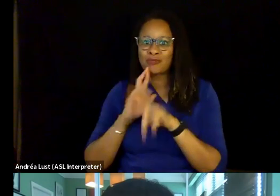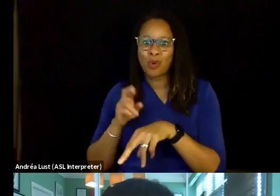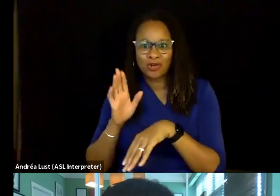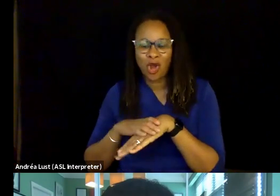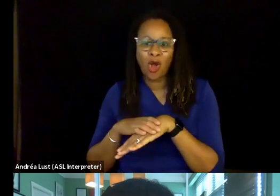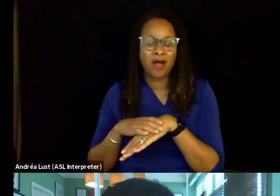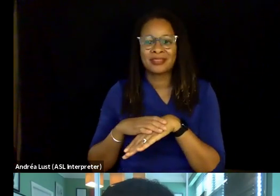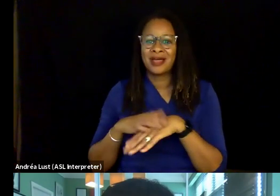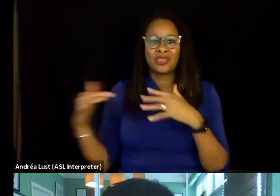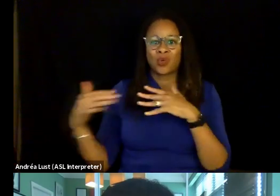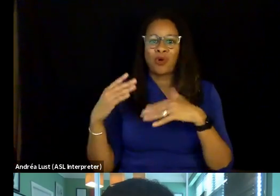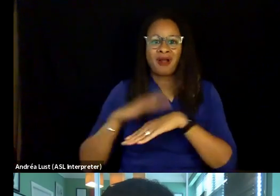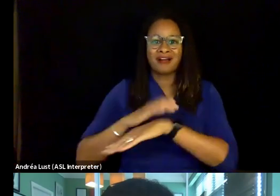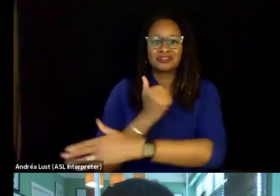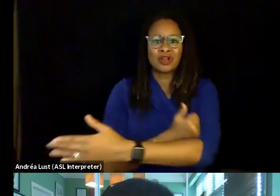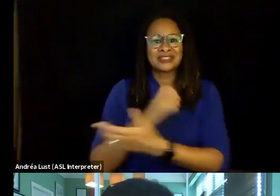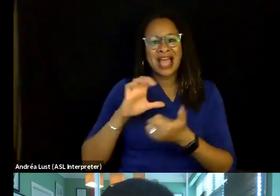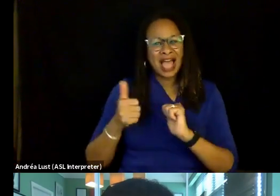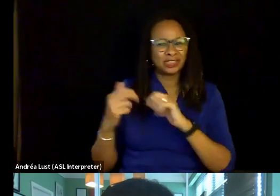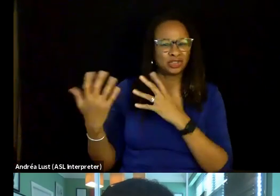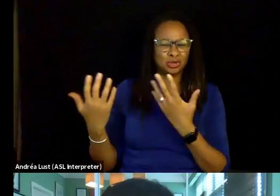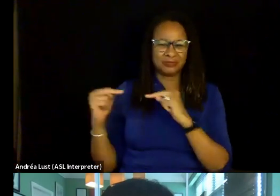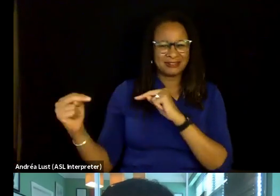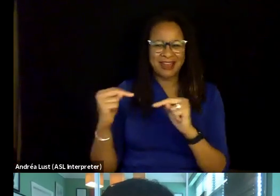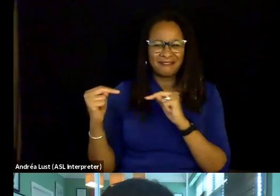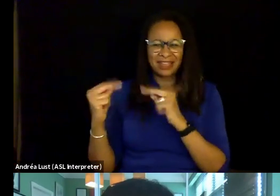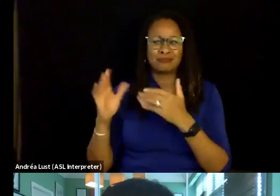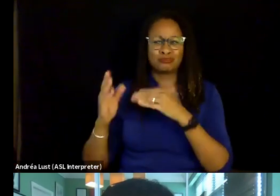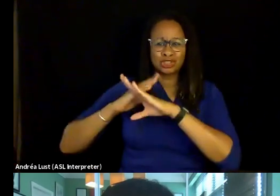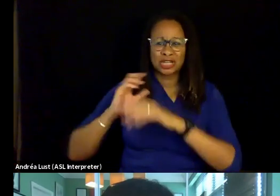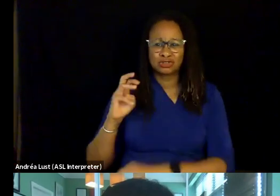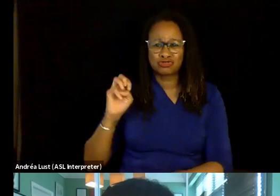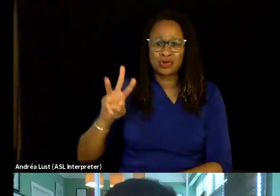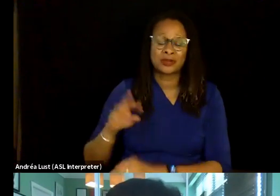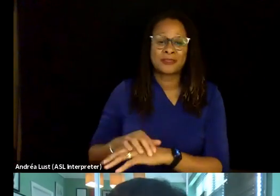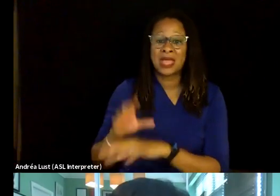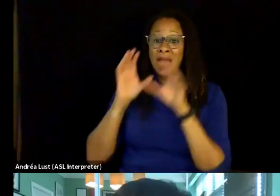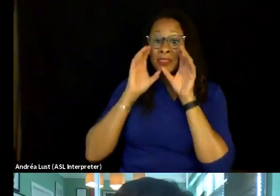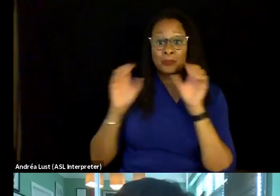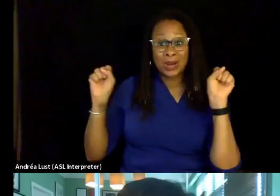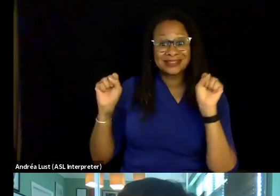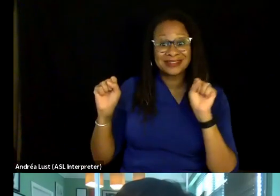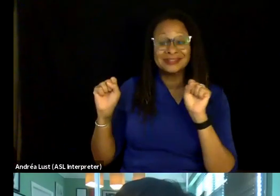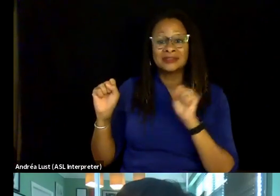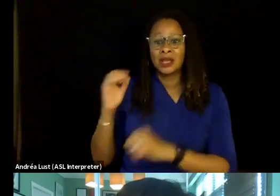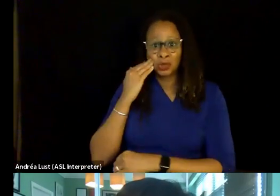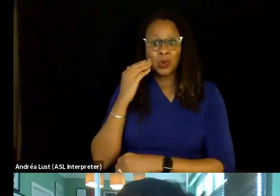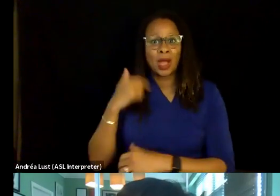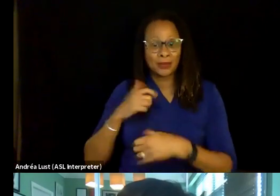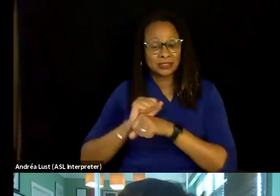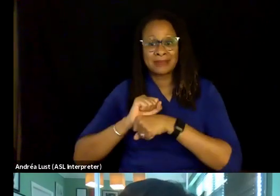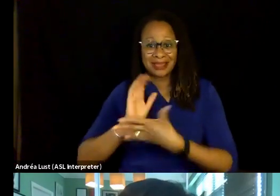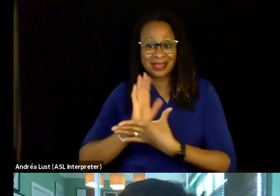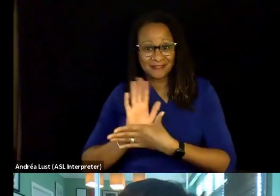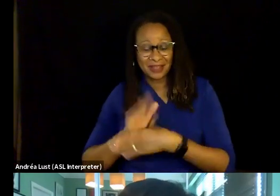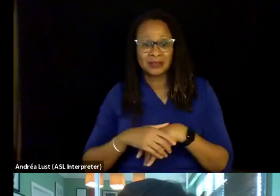crew? How did you navigate those dangers? So President Duterte knew I was making this film. We were very visible because we had to